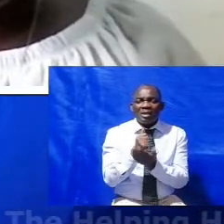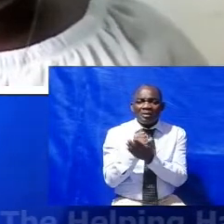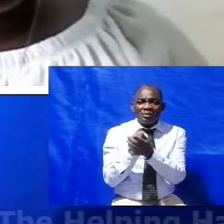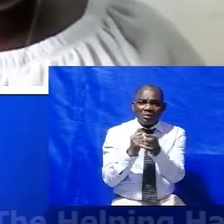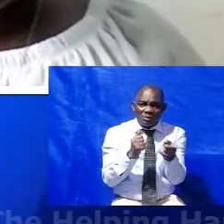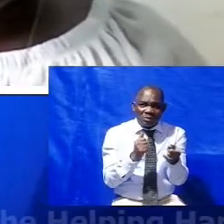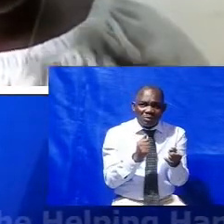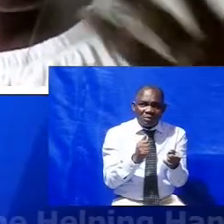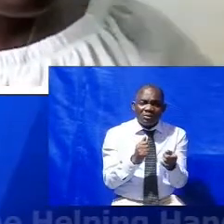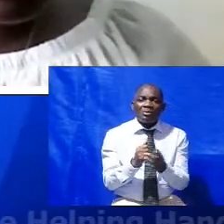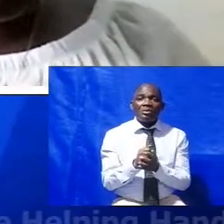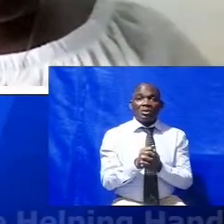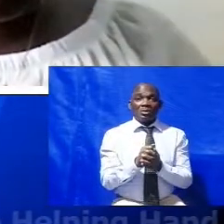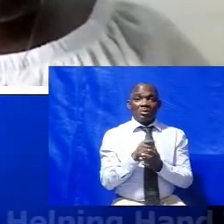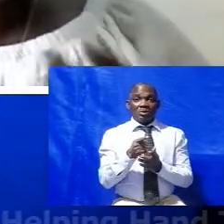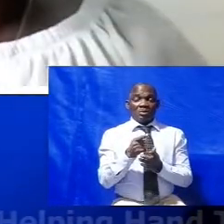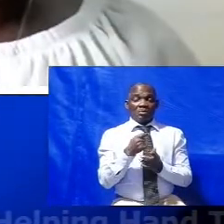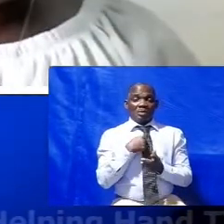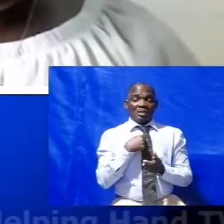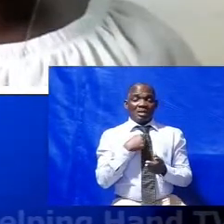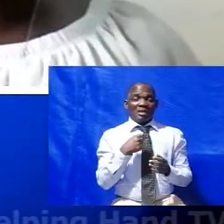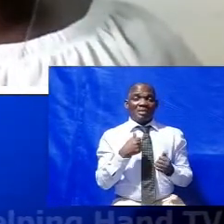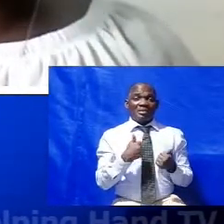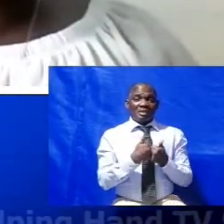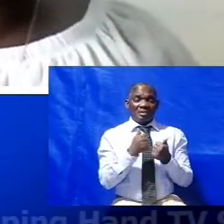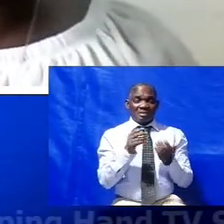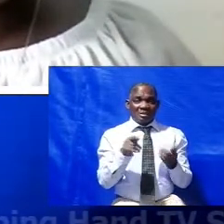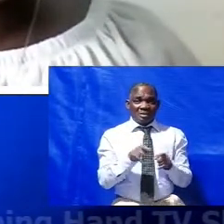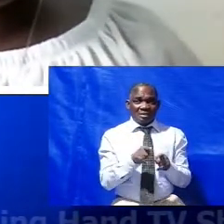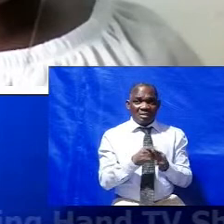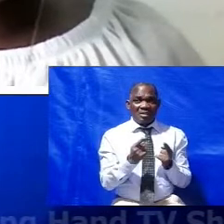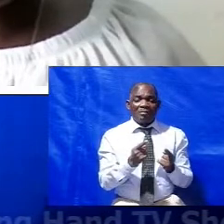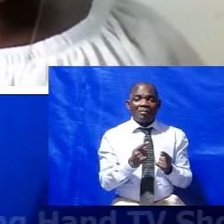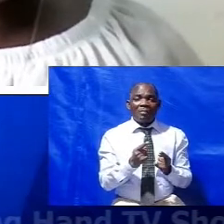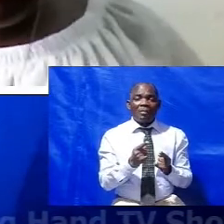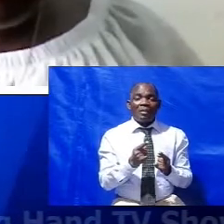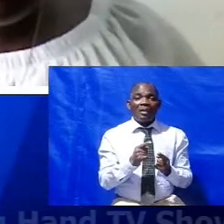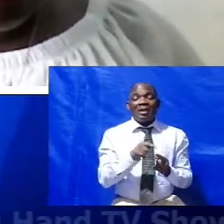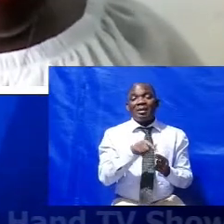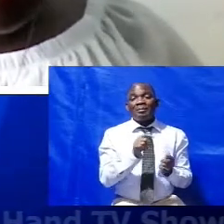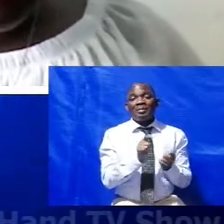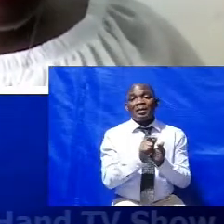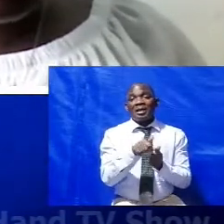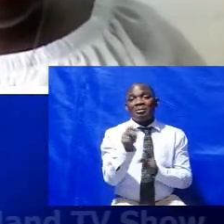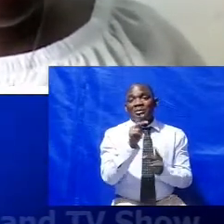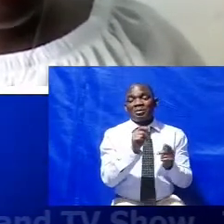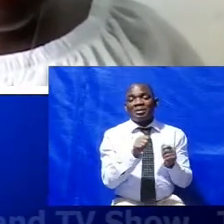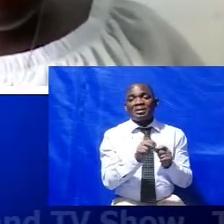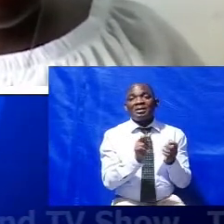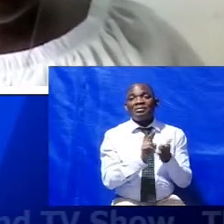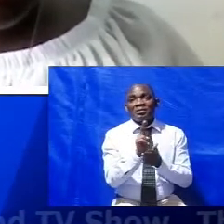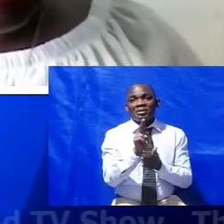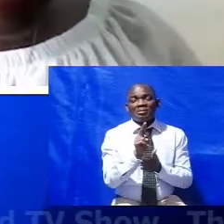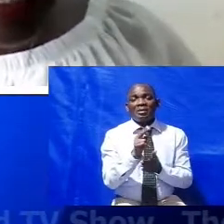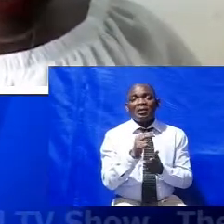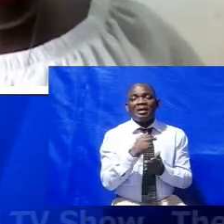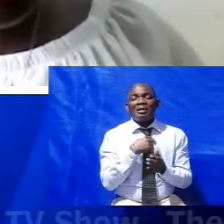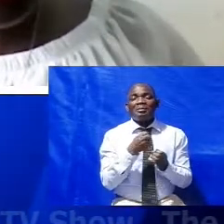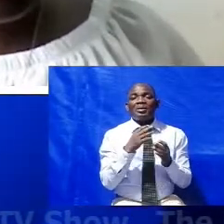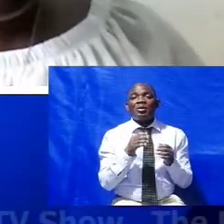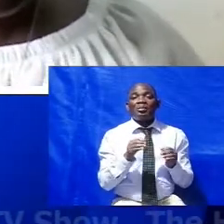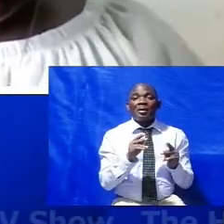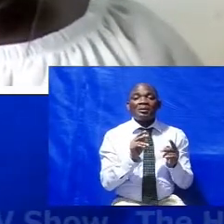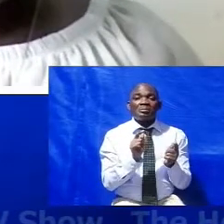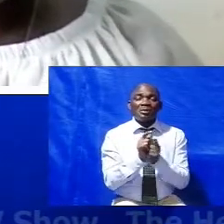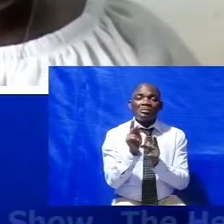God helps you deal with life. You see, I had a choice of like dating older men in university. I had that